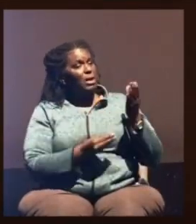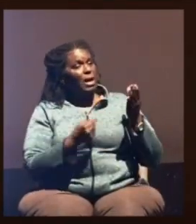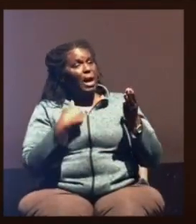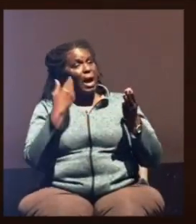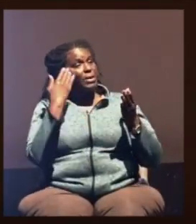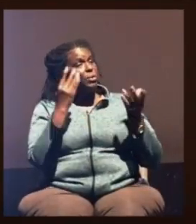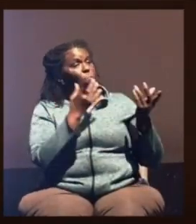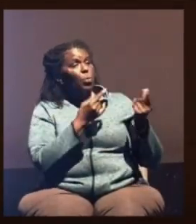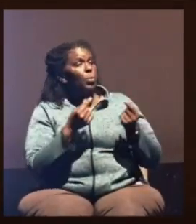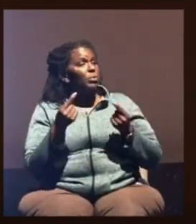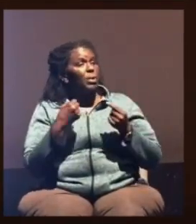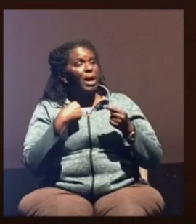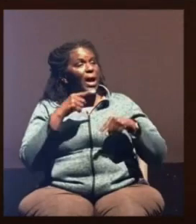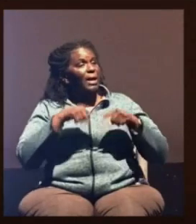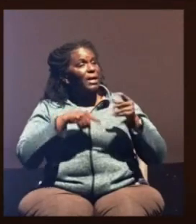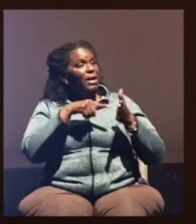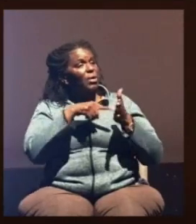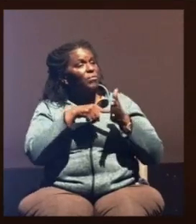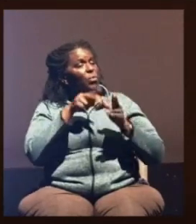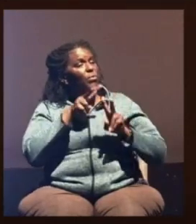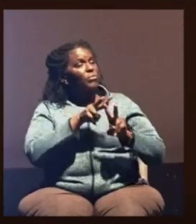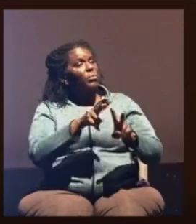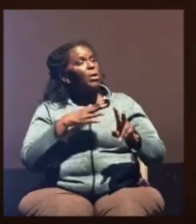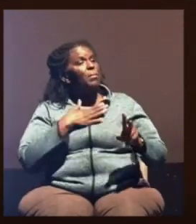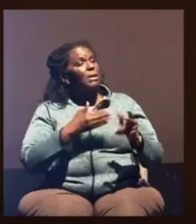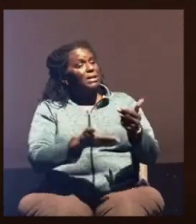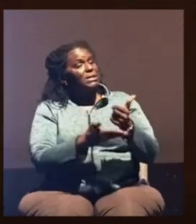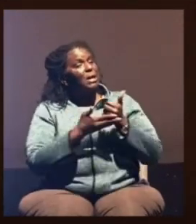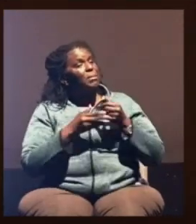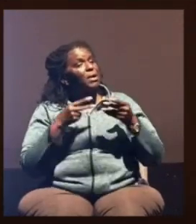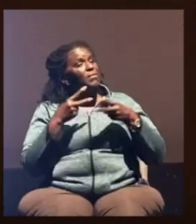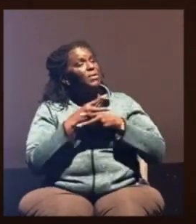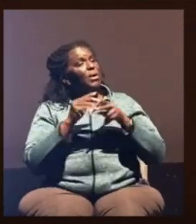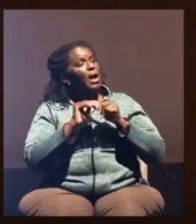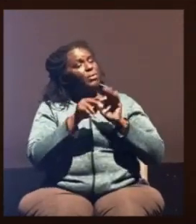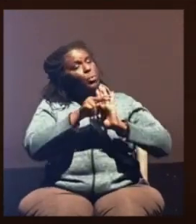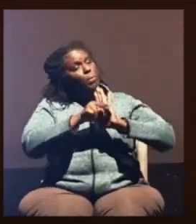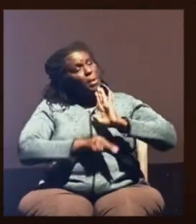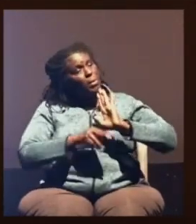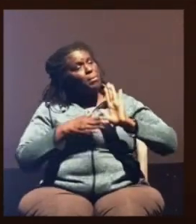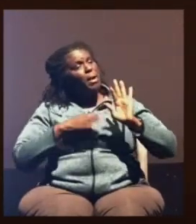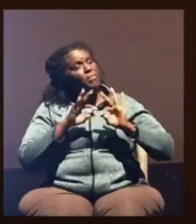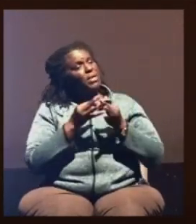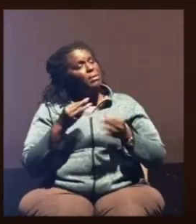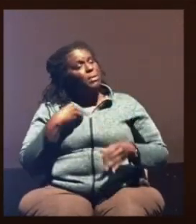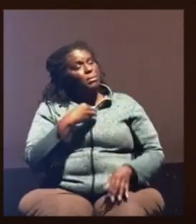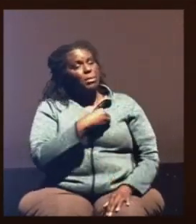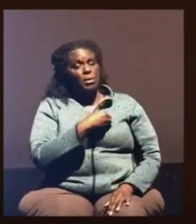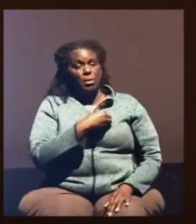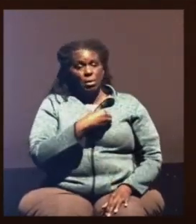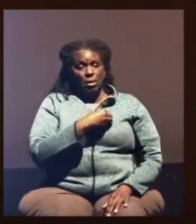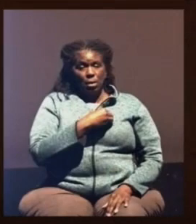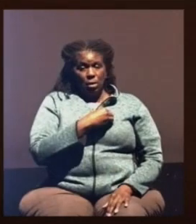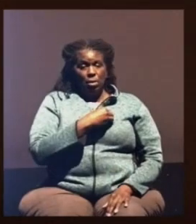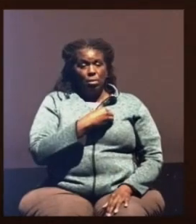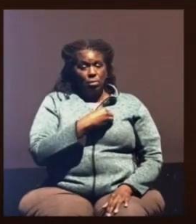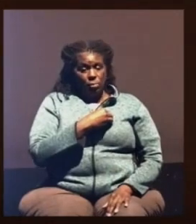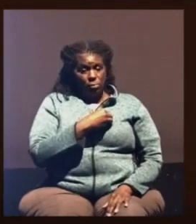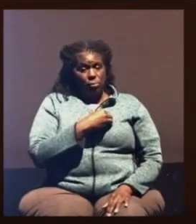I don't know what to do. I can't afford a funeral. Please help me figure out how to bury this person. So